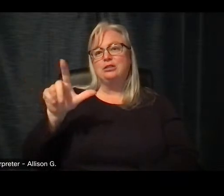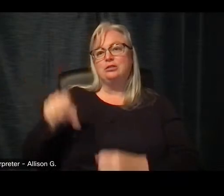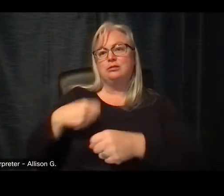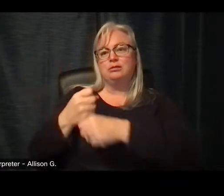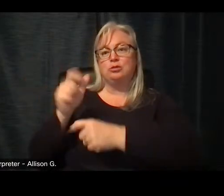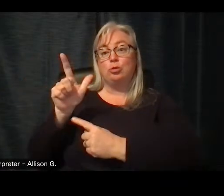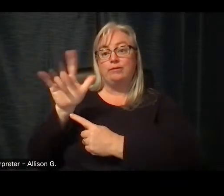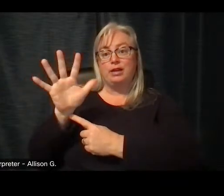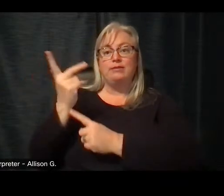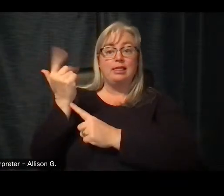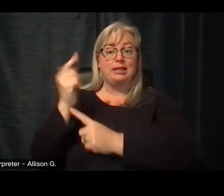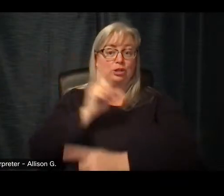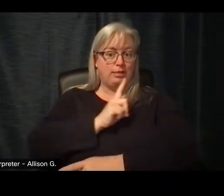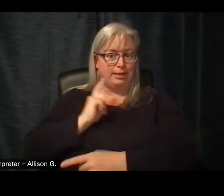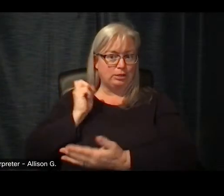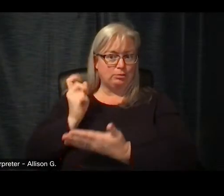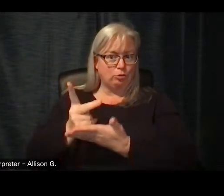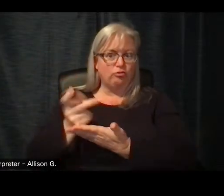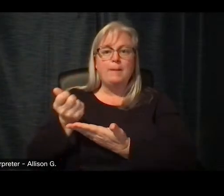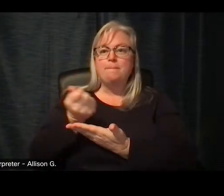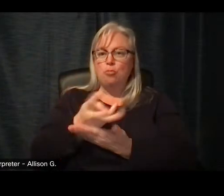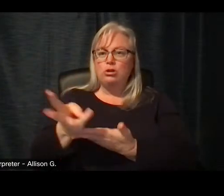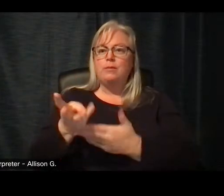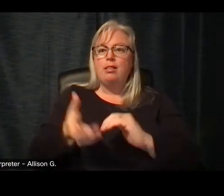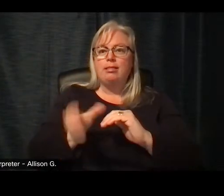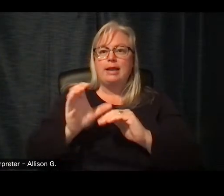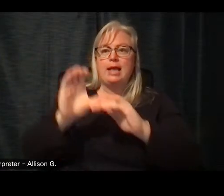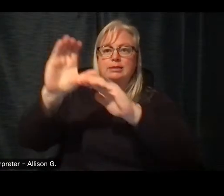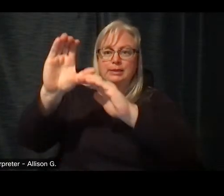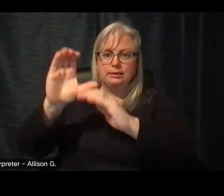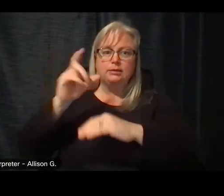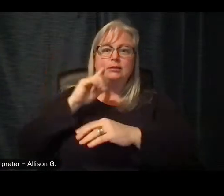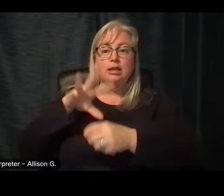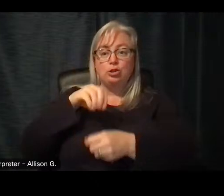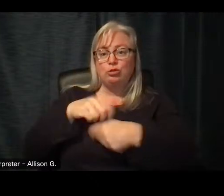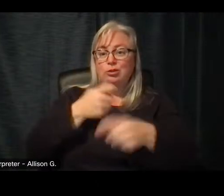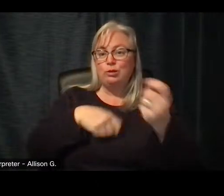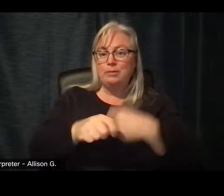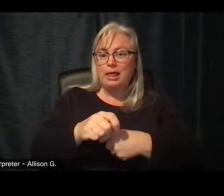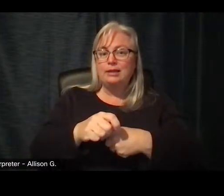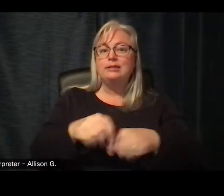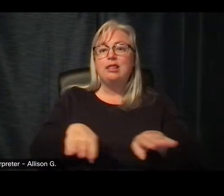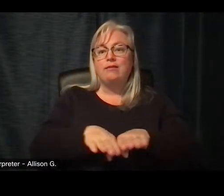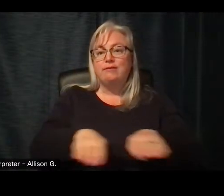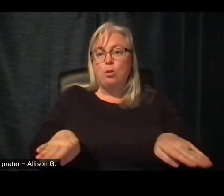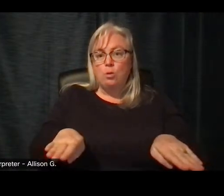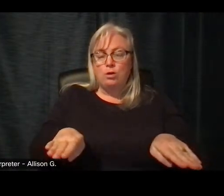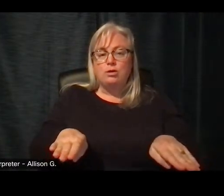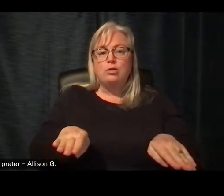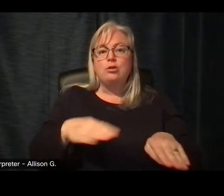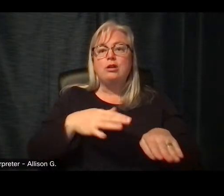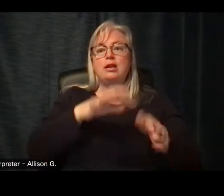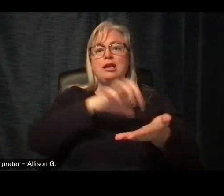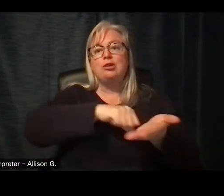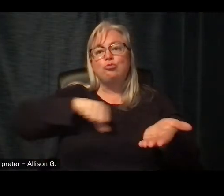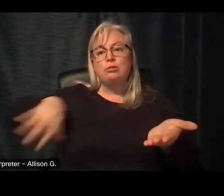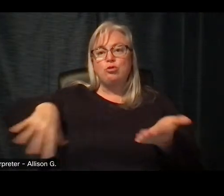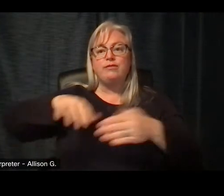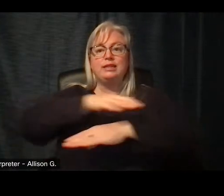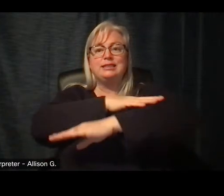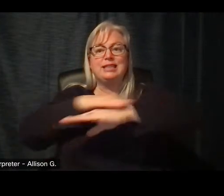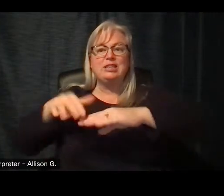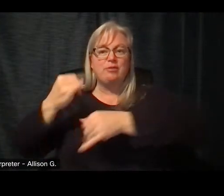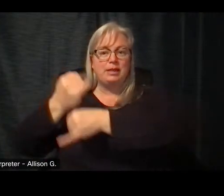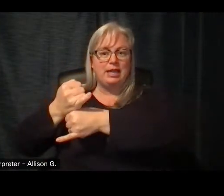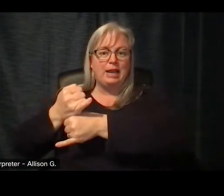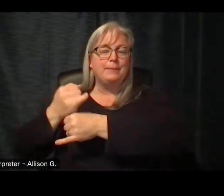last year the legislature approved multiple enhancements, including replacing the floor and removing a stage from the campus gym in